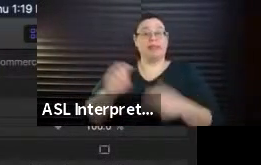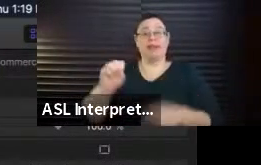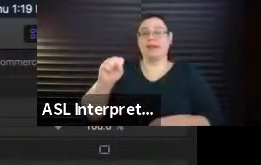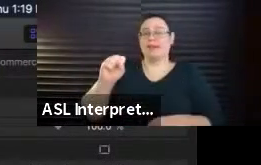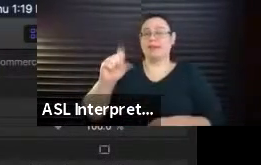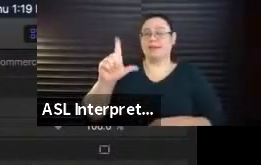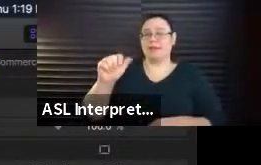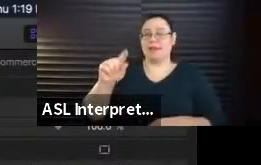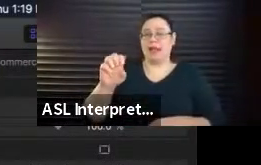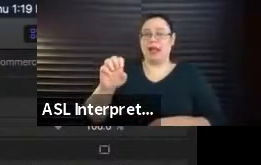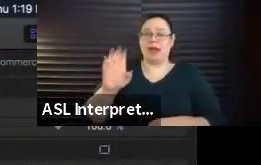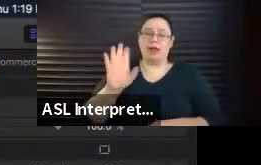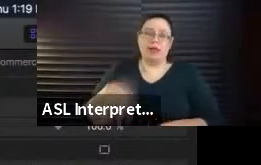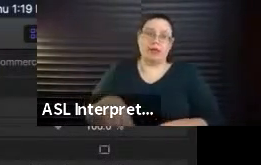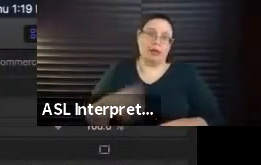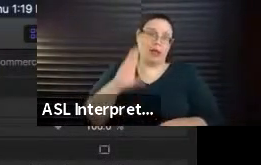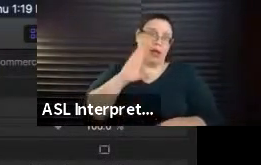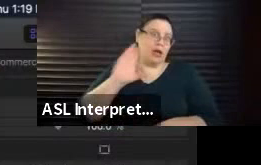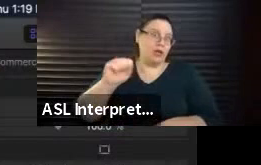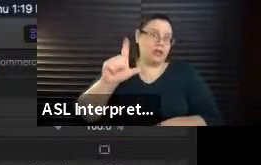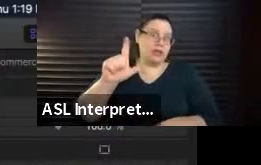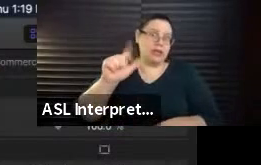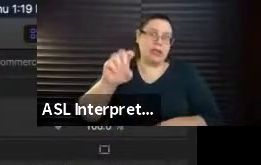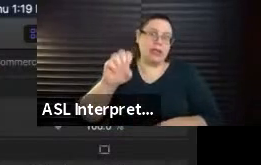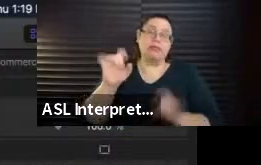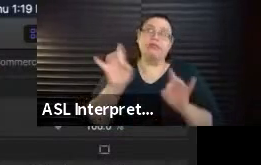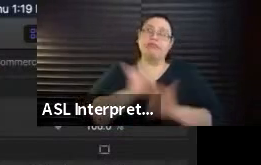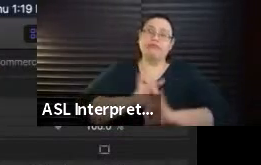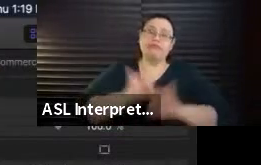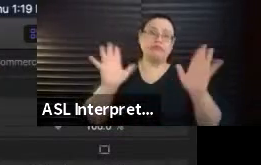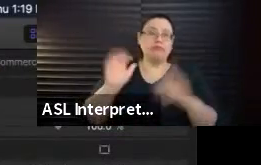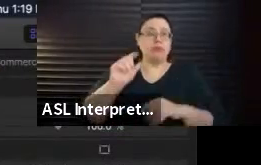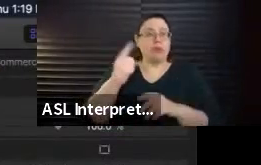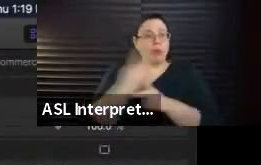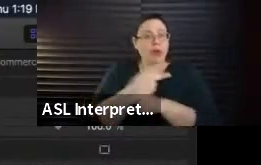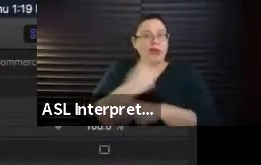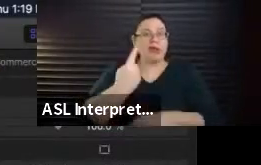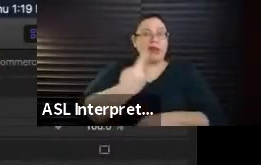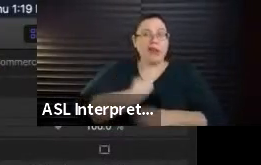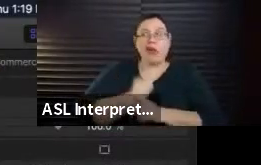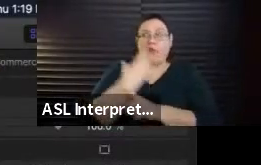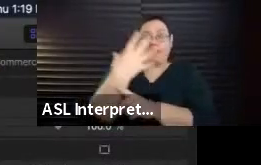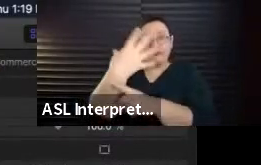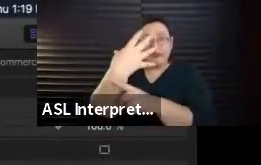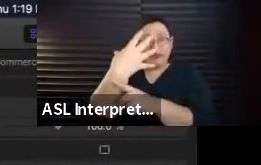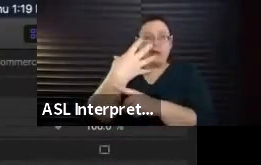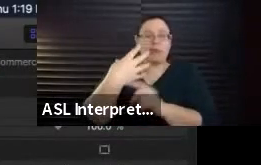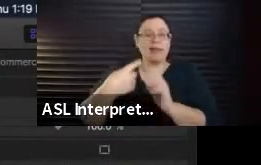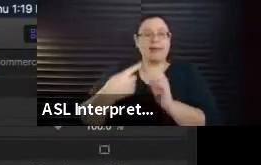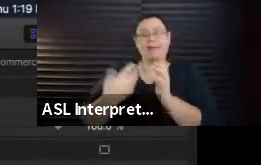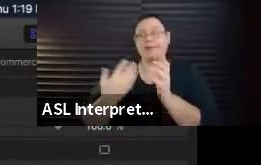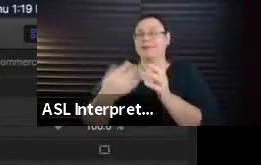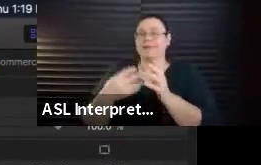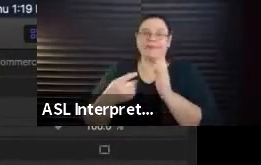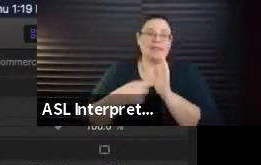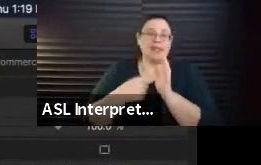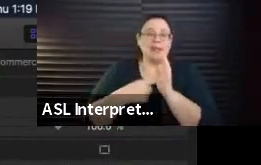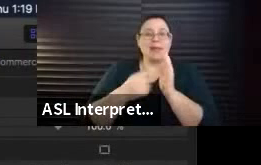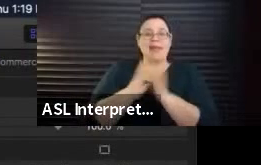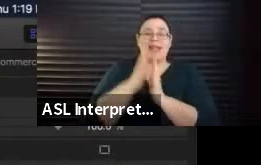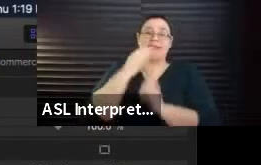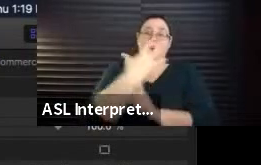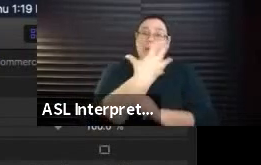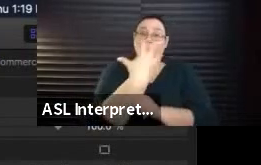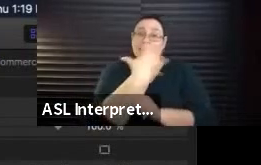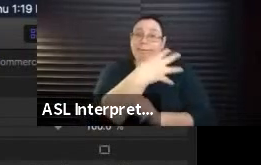so tricky, especially when we're shooting by ourselves at home. Sometimes when they ask you to do a pan or a tilt or